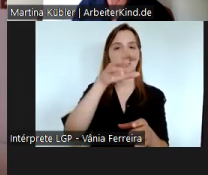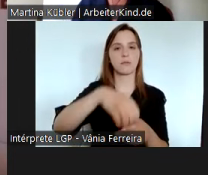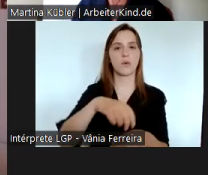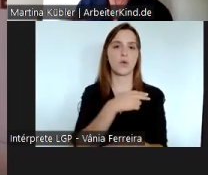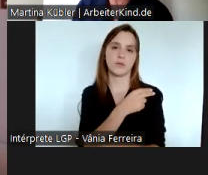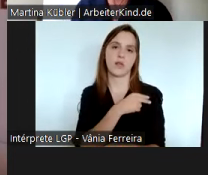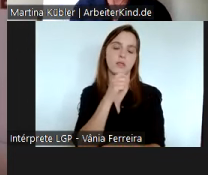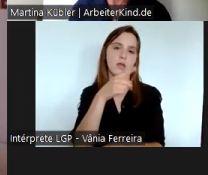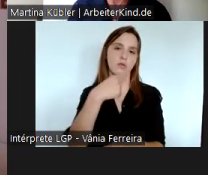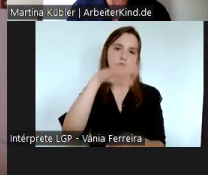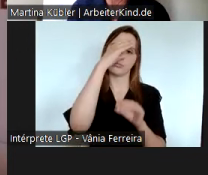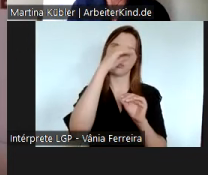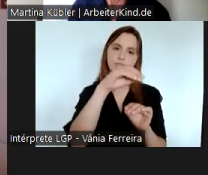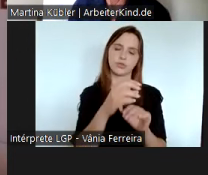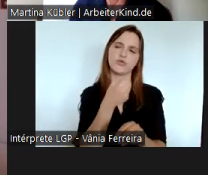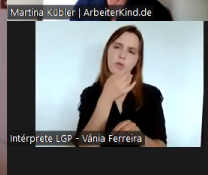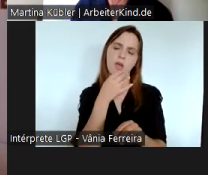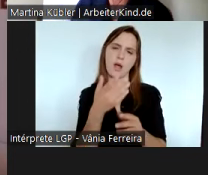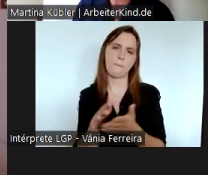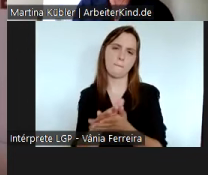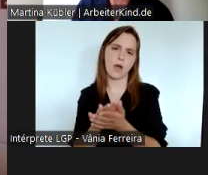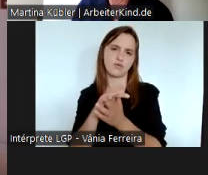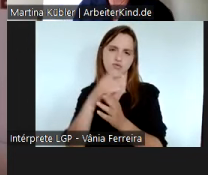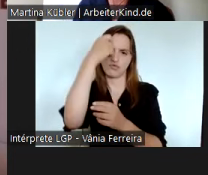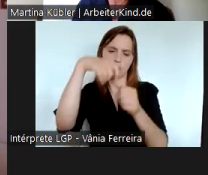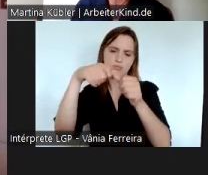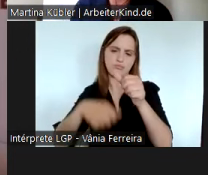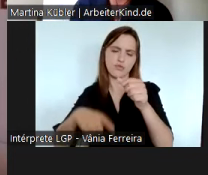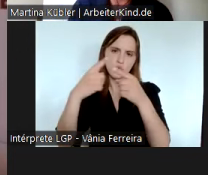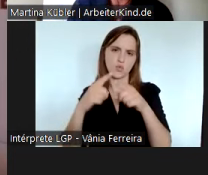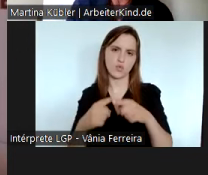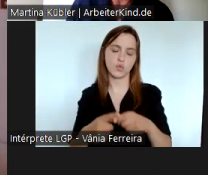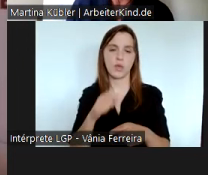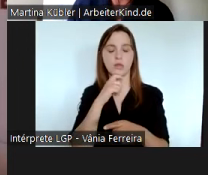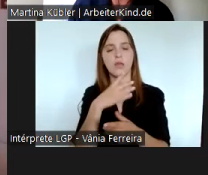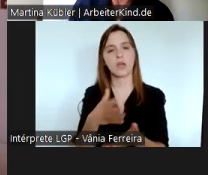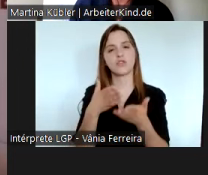a diversity category and how to address and help these students better.